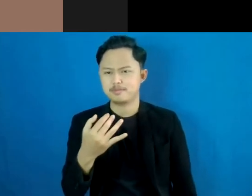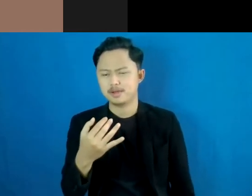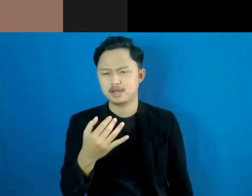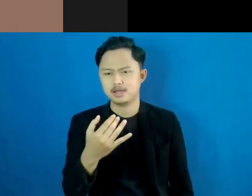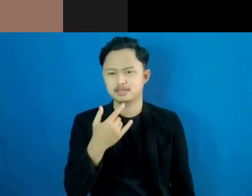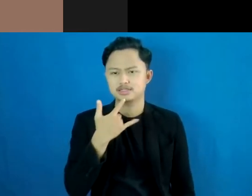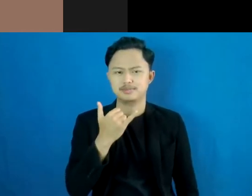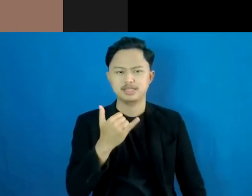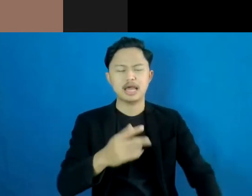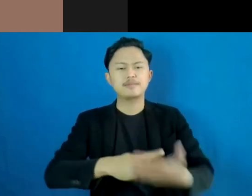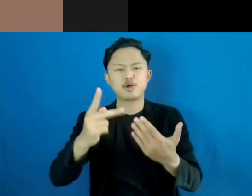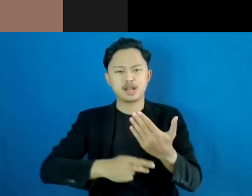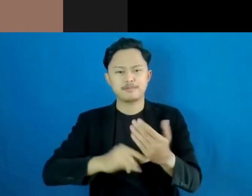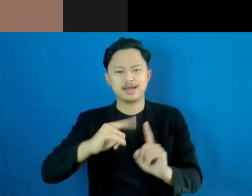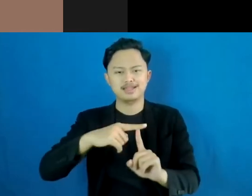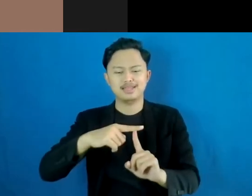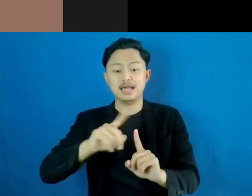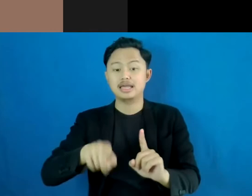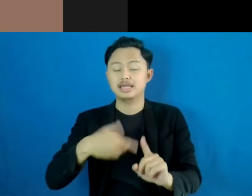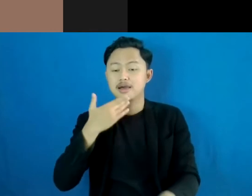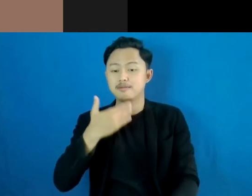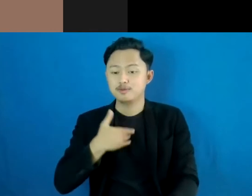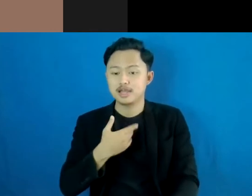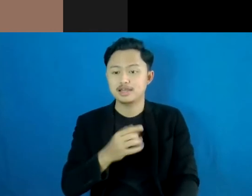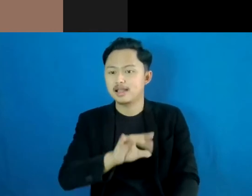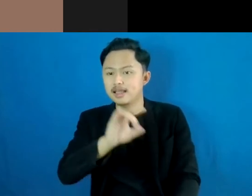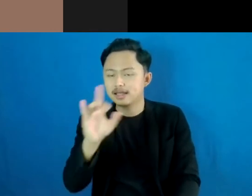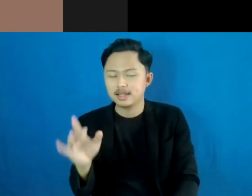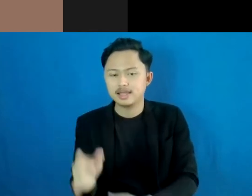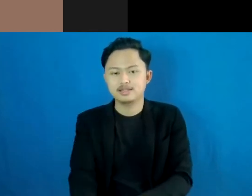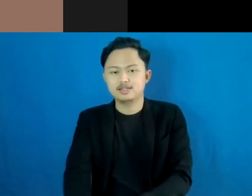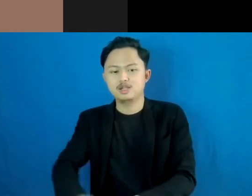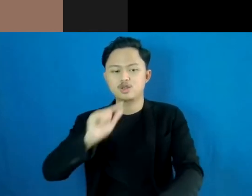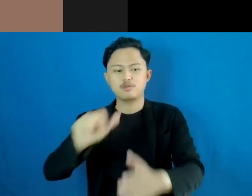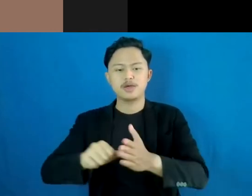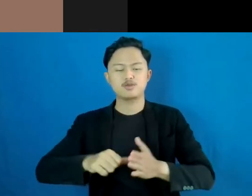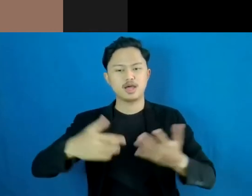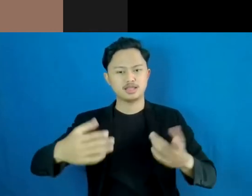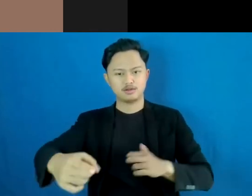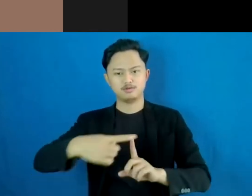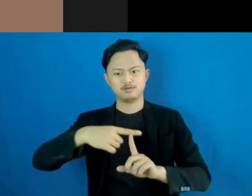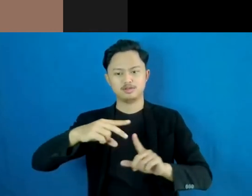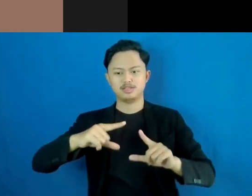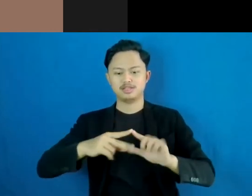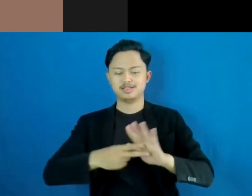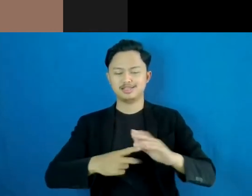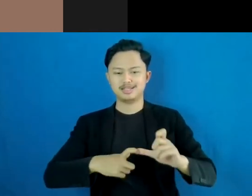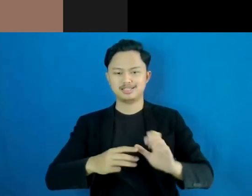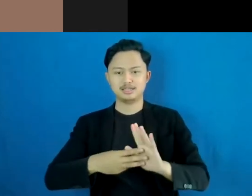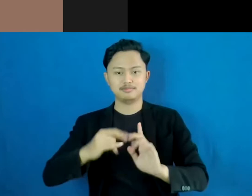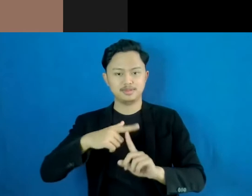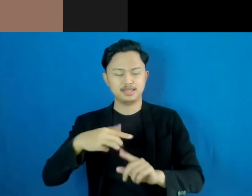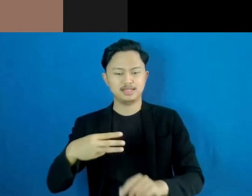we have some IT programming also, and we have basically these data are transmitted over the air to our control room also. So we